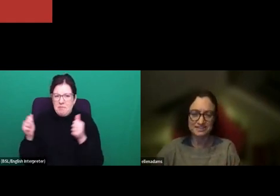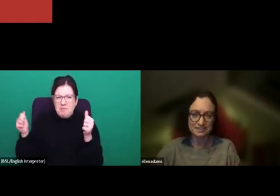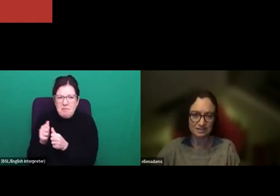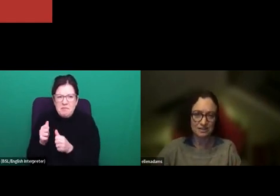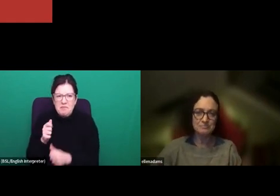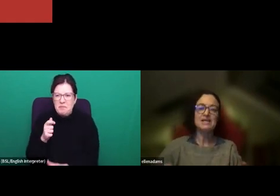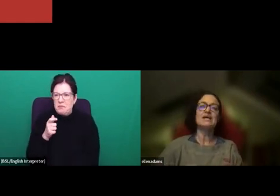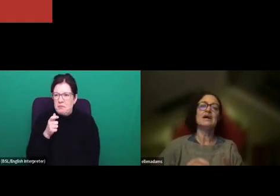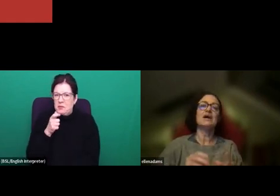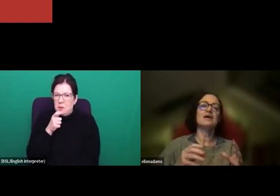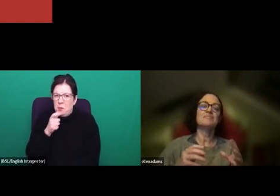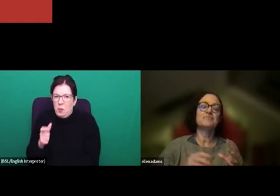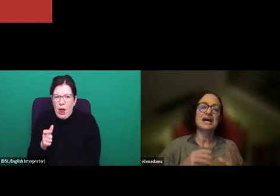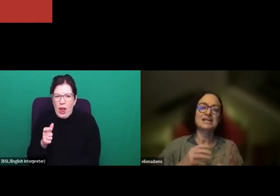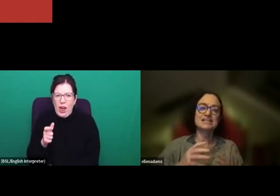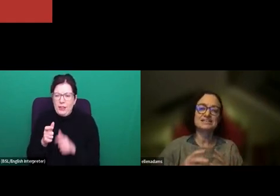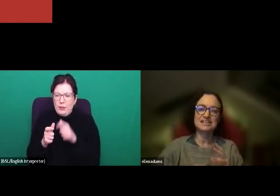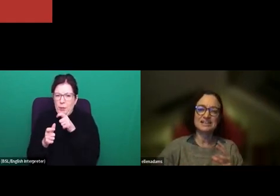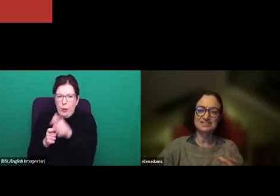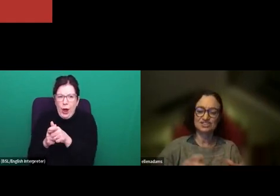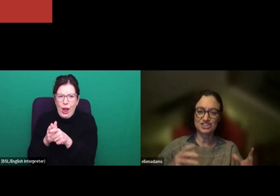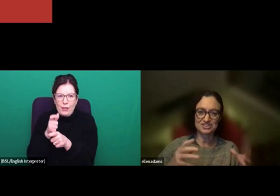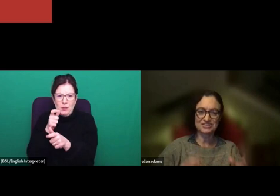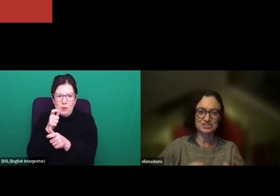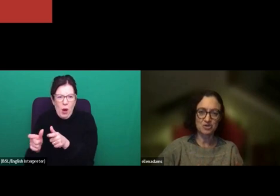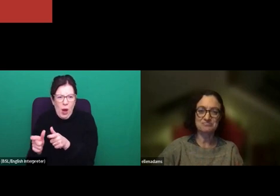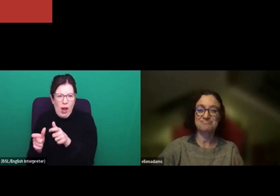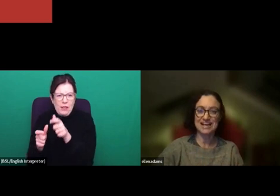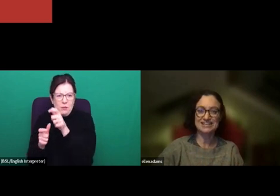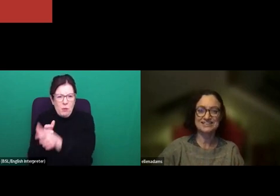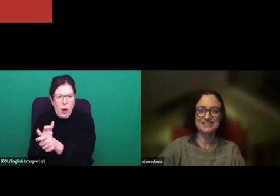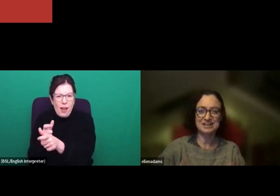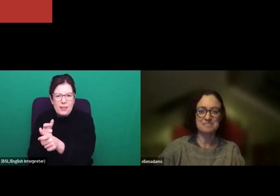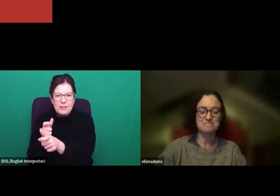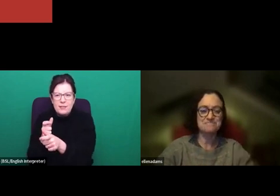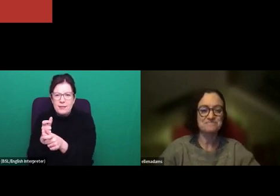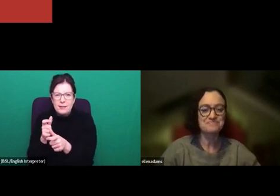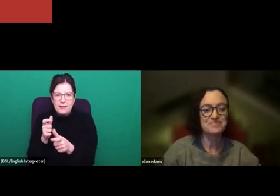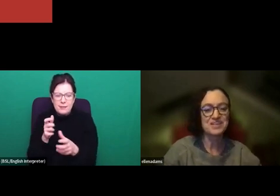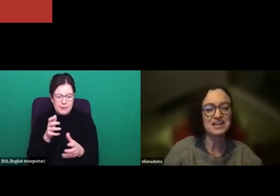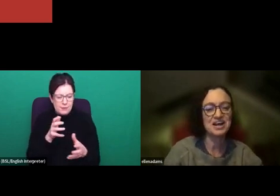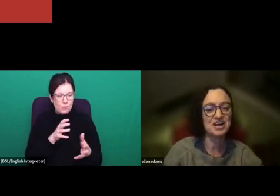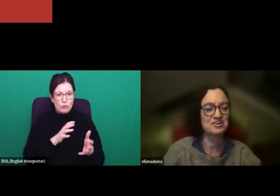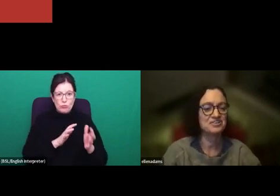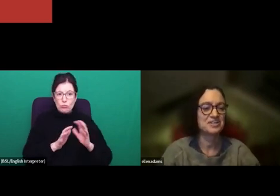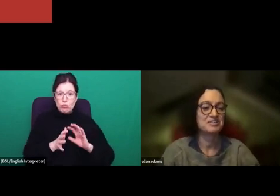one word at a time. And it's just not as